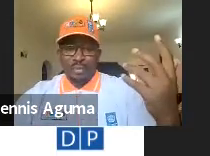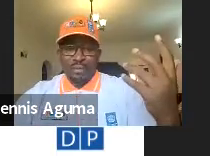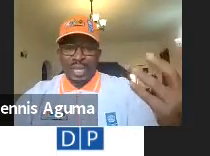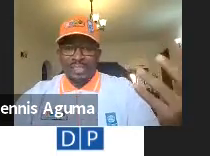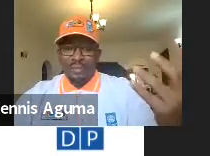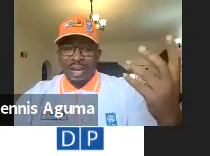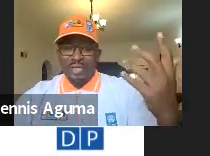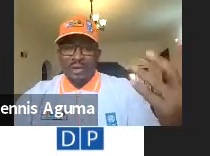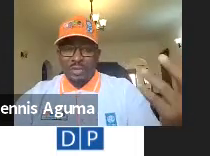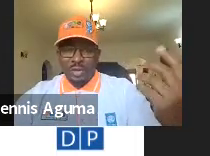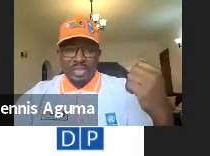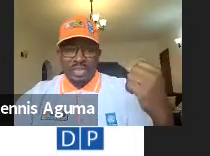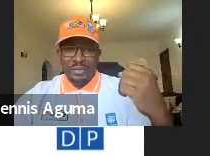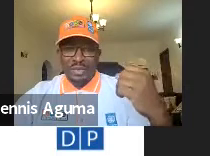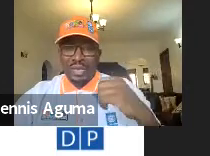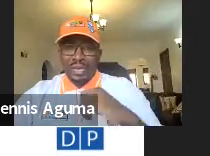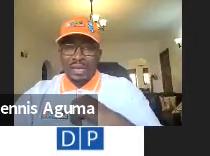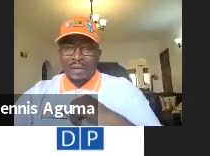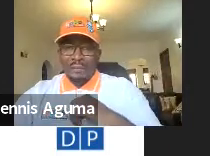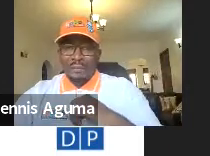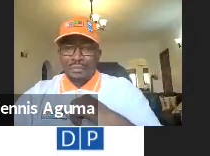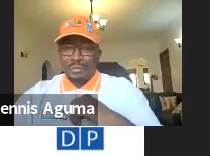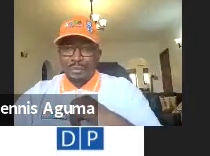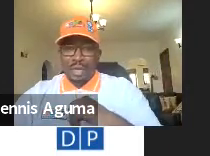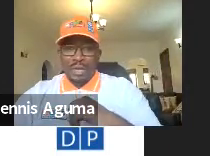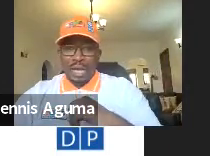for enterprise, for entrepreneurship.